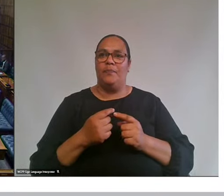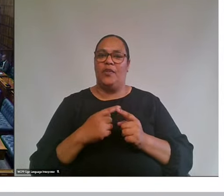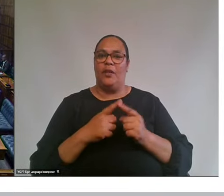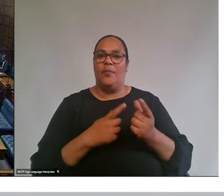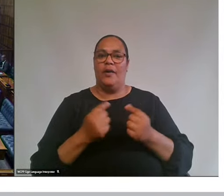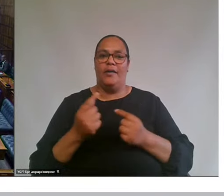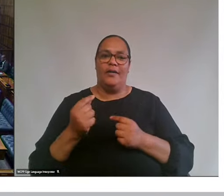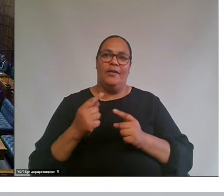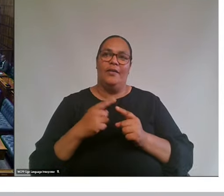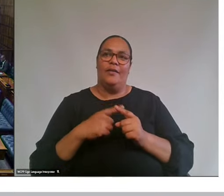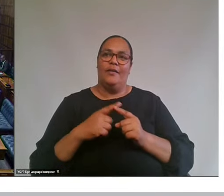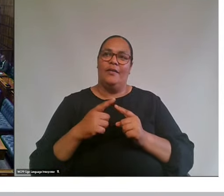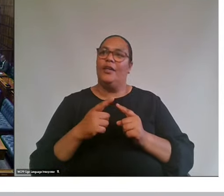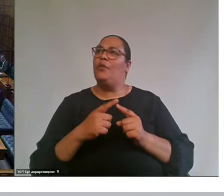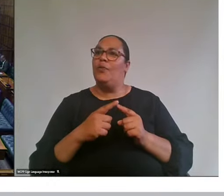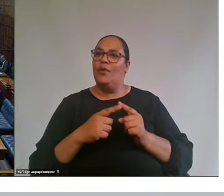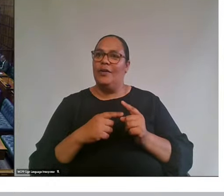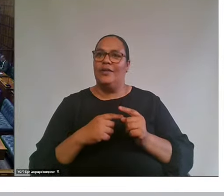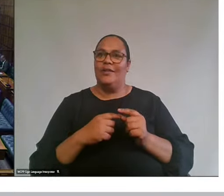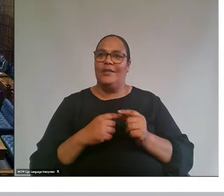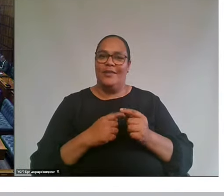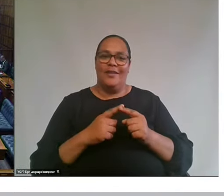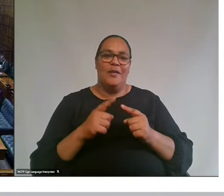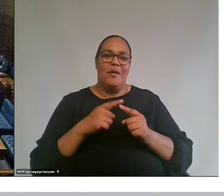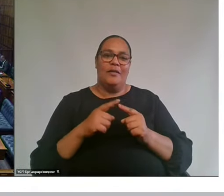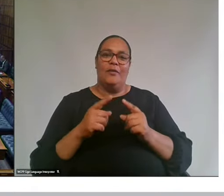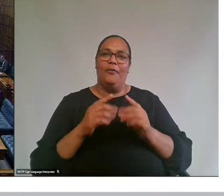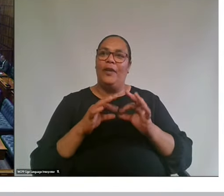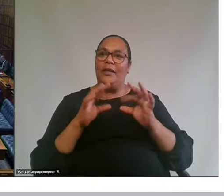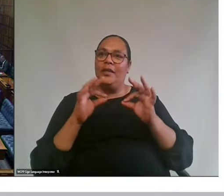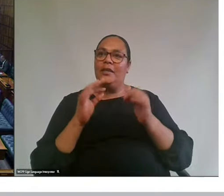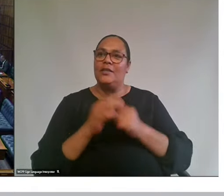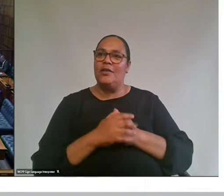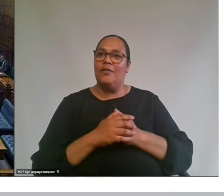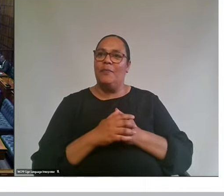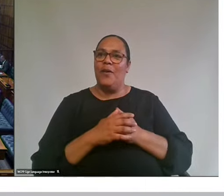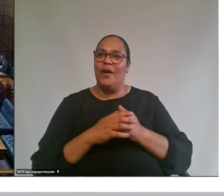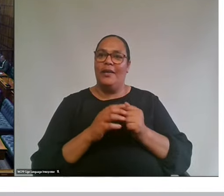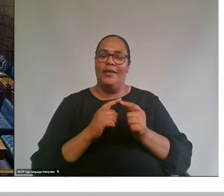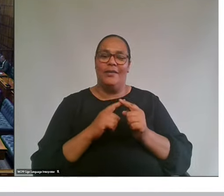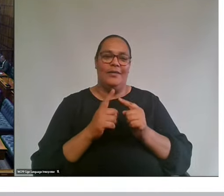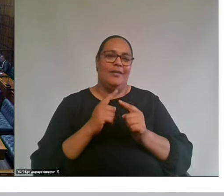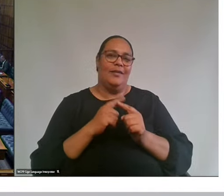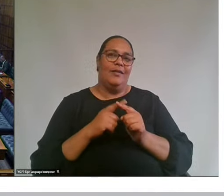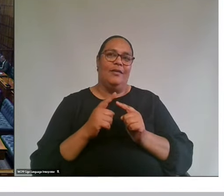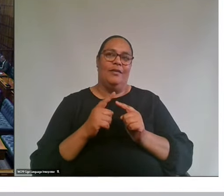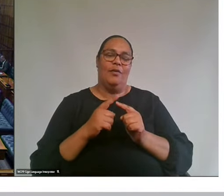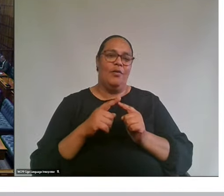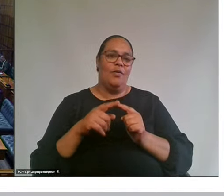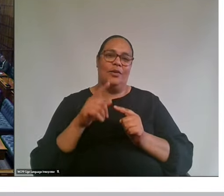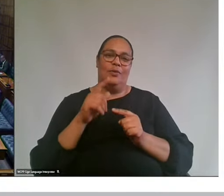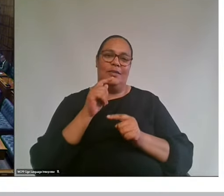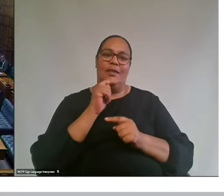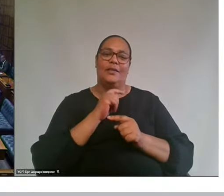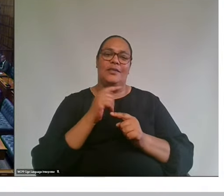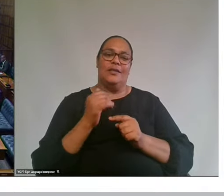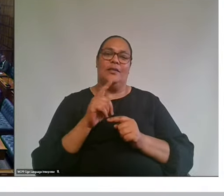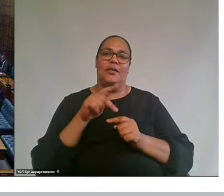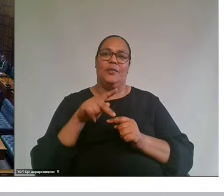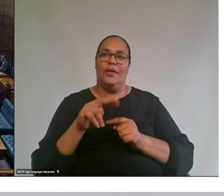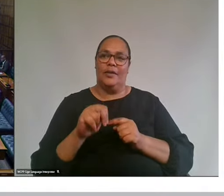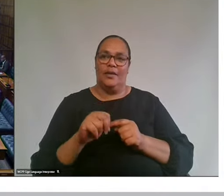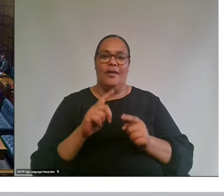Marine infrastructure that I'm speaking of is tabled in that plan um now tnpa and